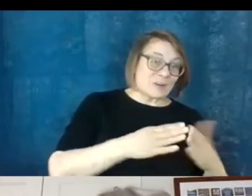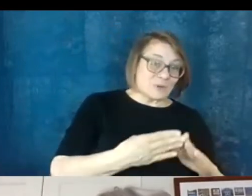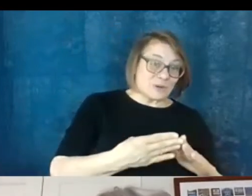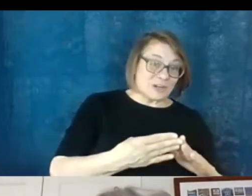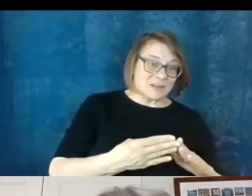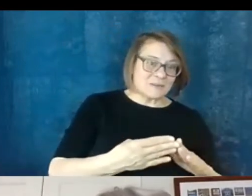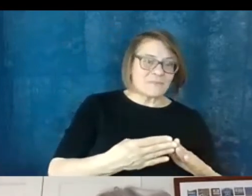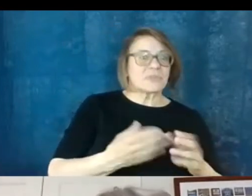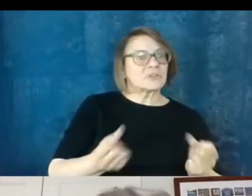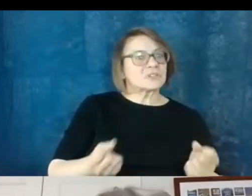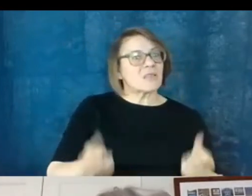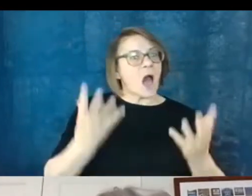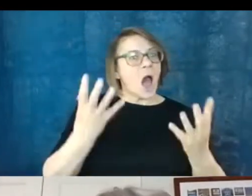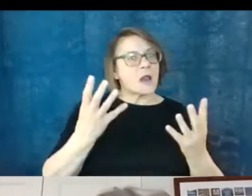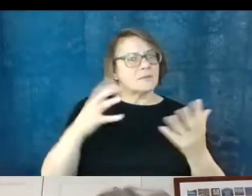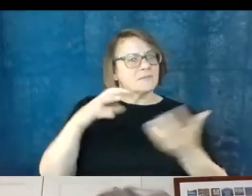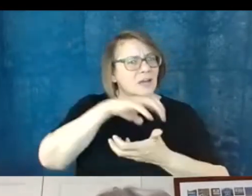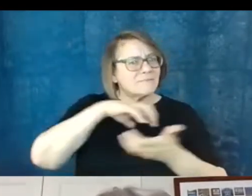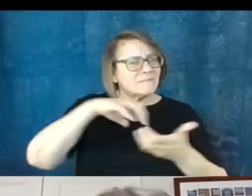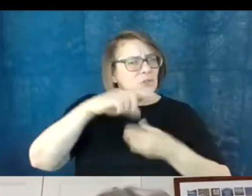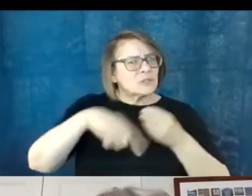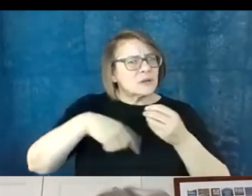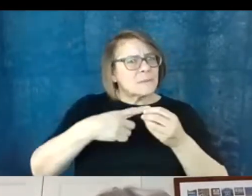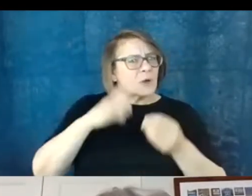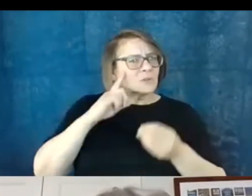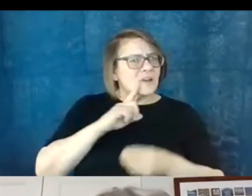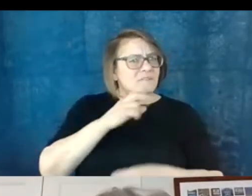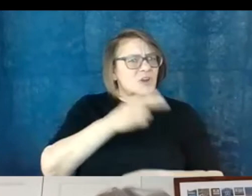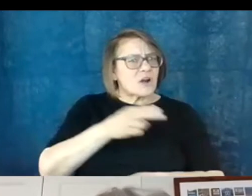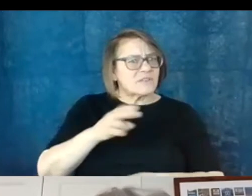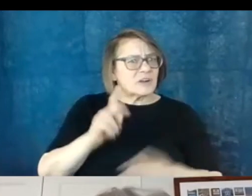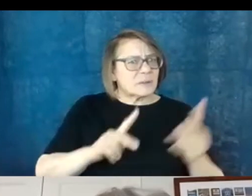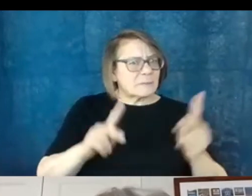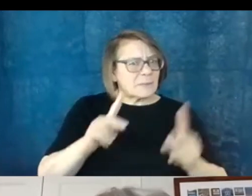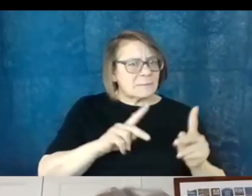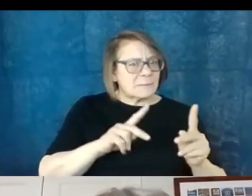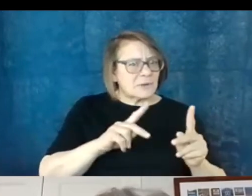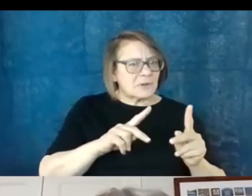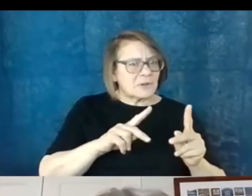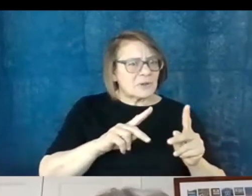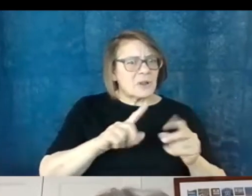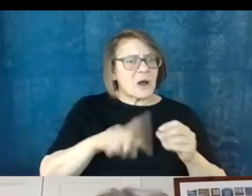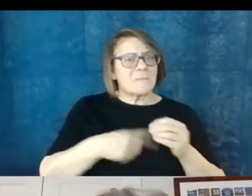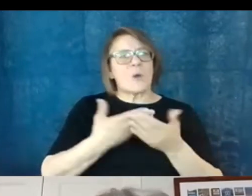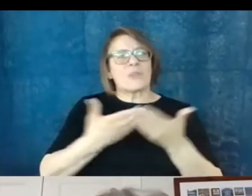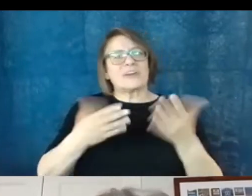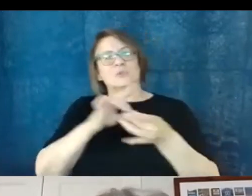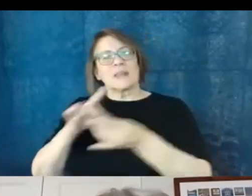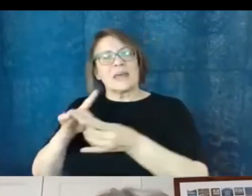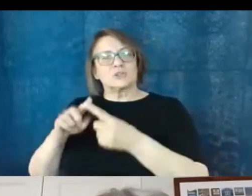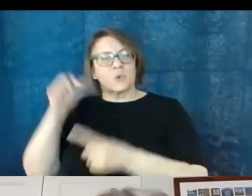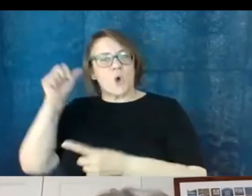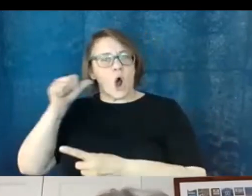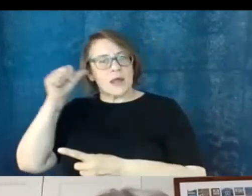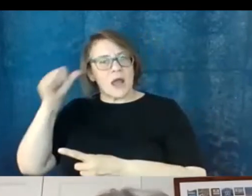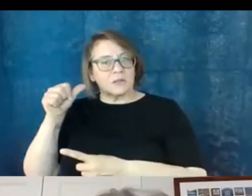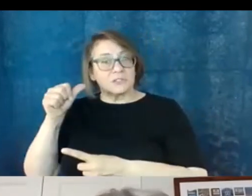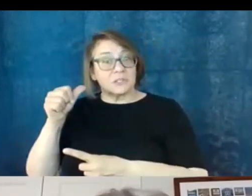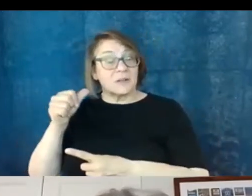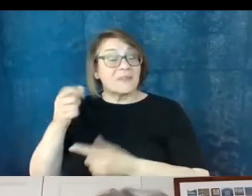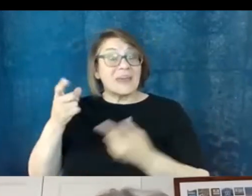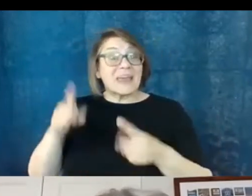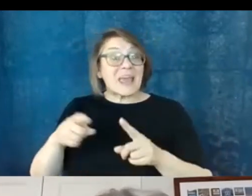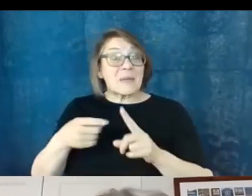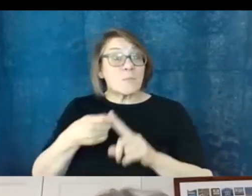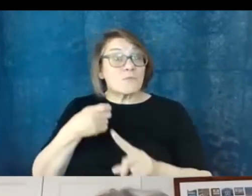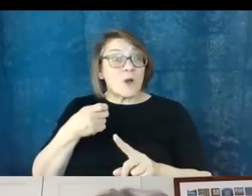of misconceptions among deaf and hard of hearing people about certain things in audiology that partly arise from